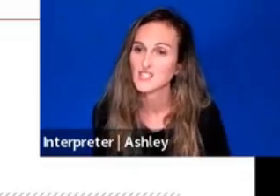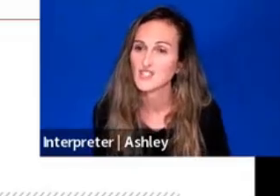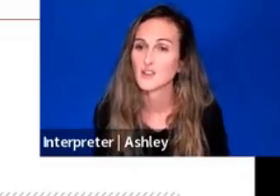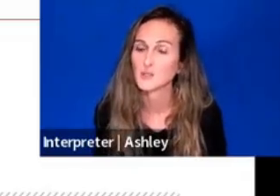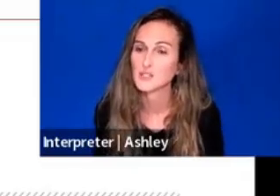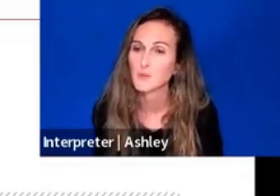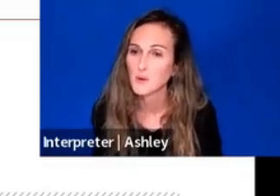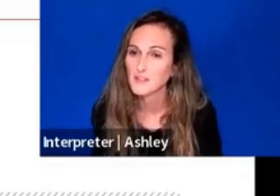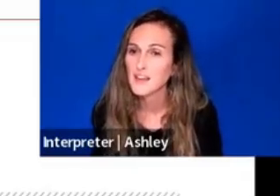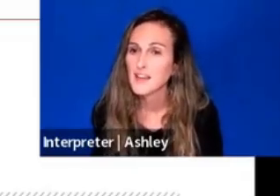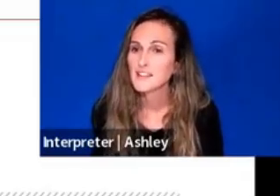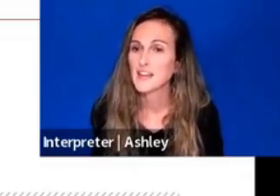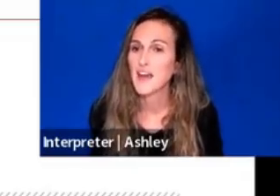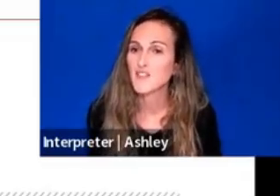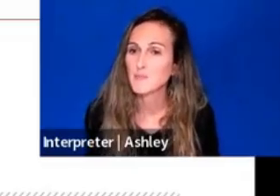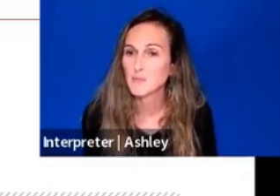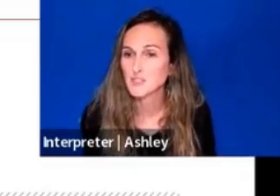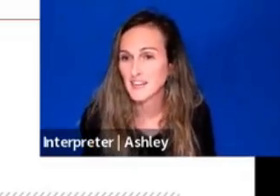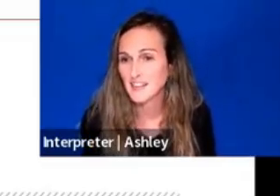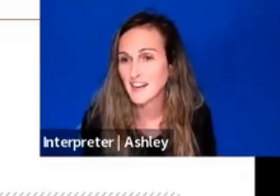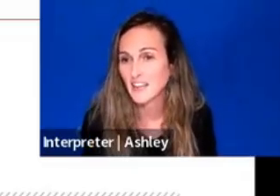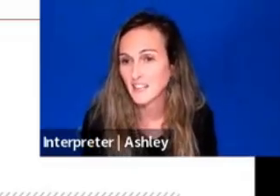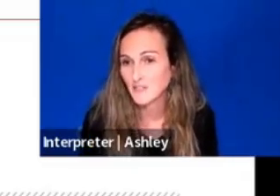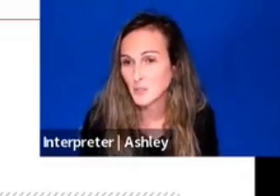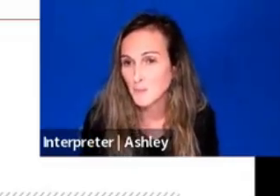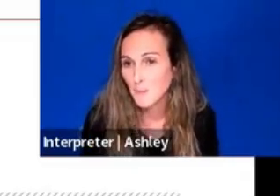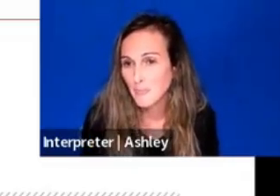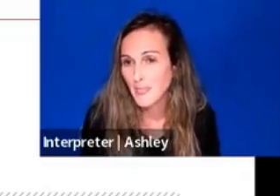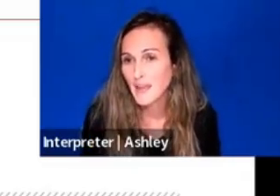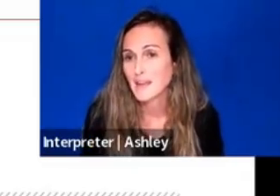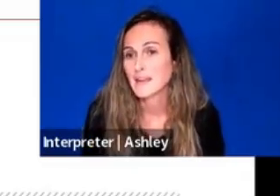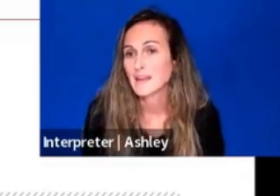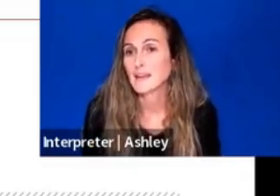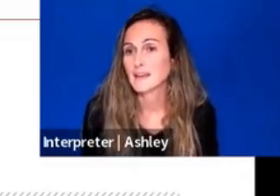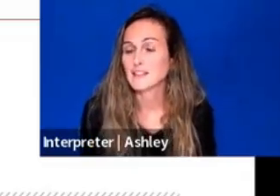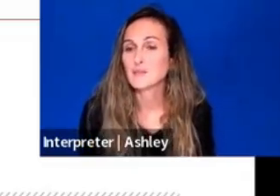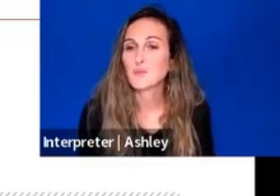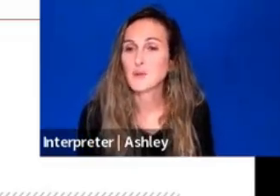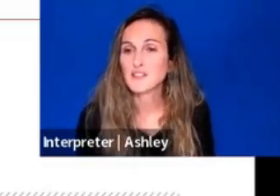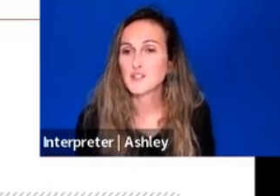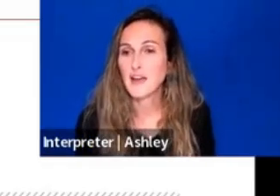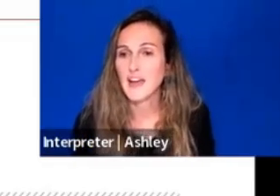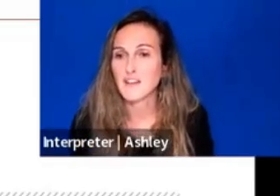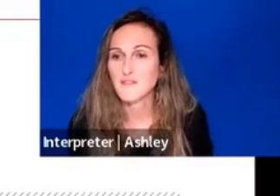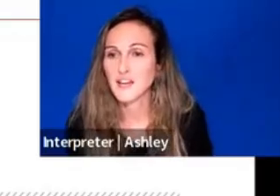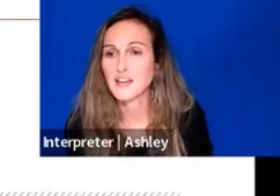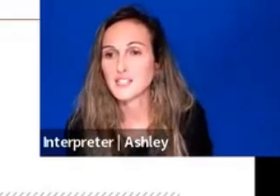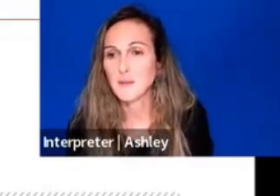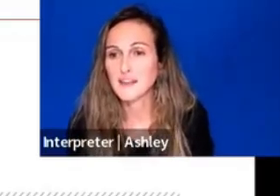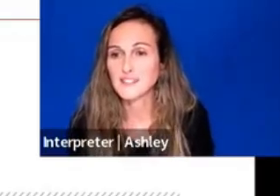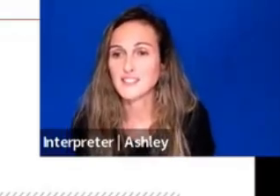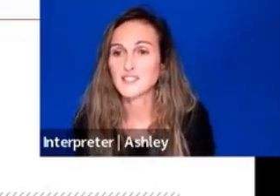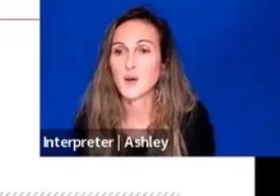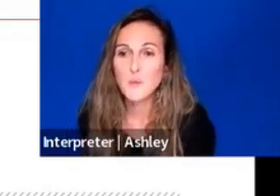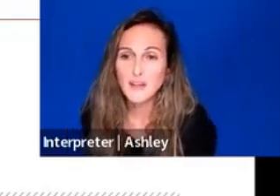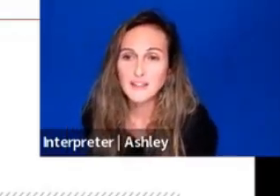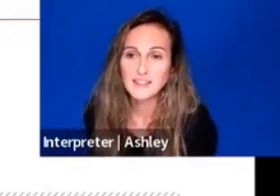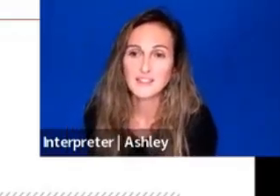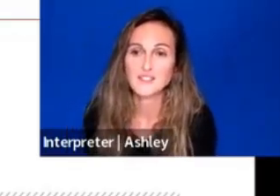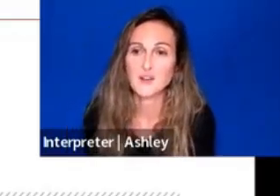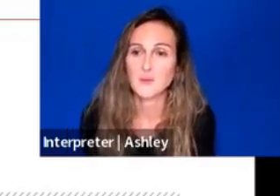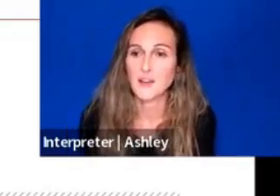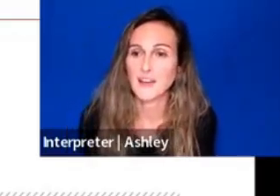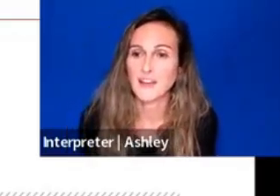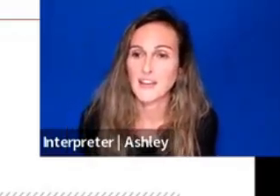to see each other. So it's important to have people standing at eye level. It's important to have a space that is